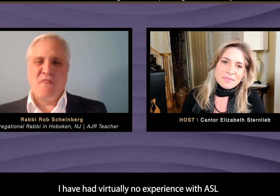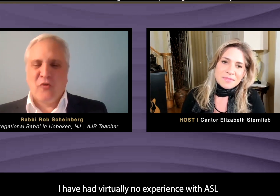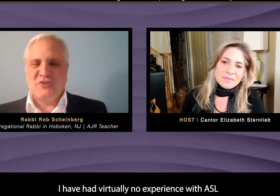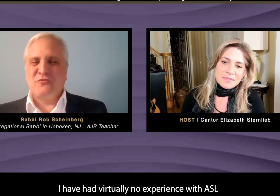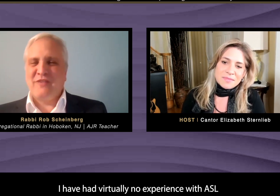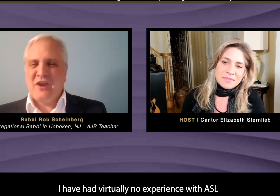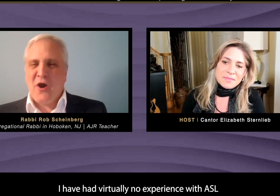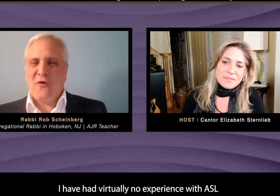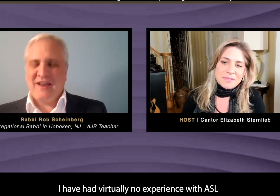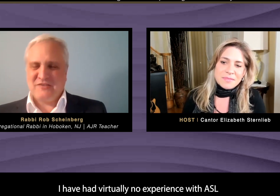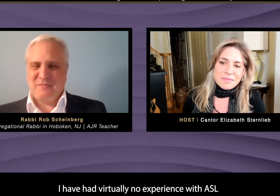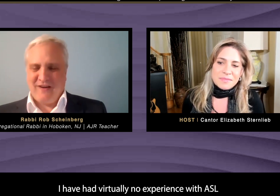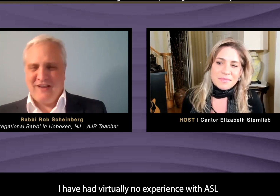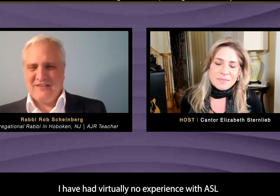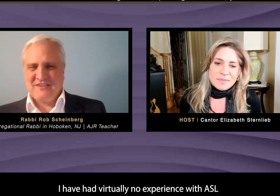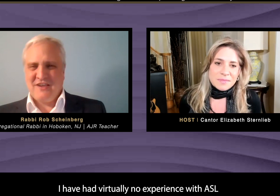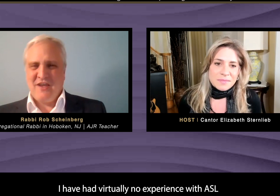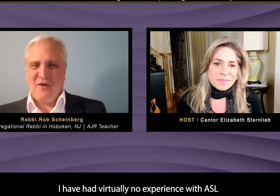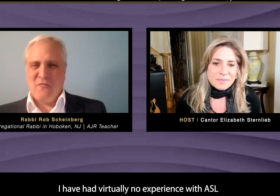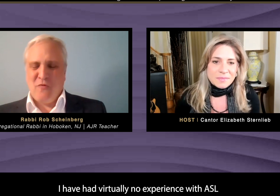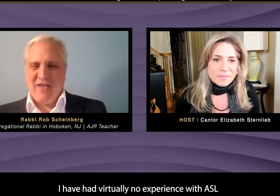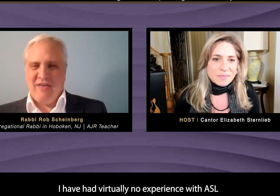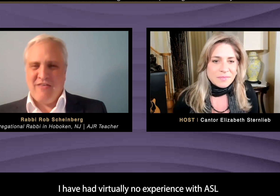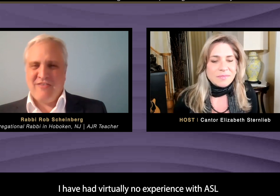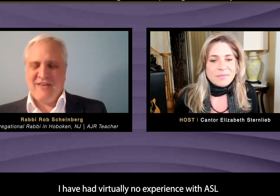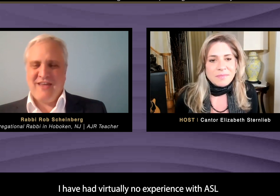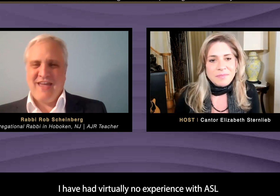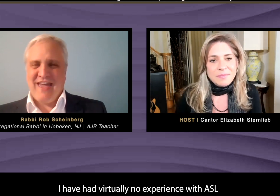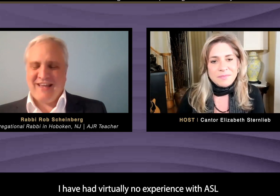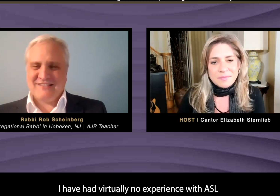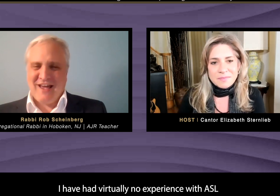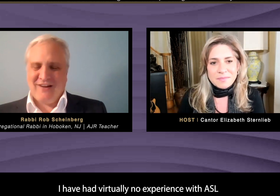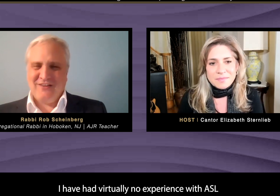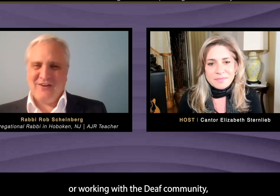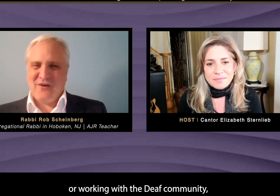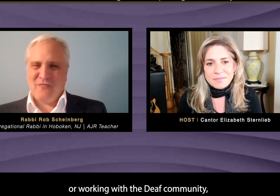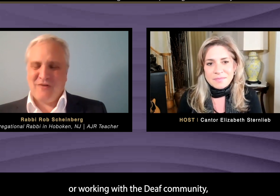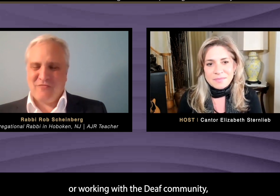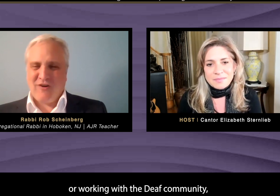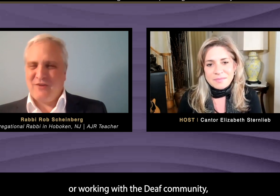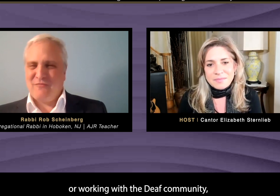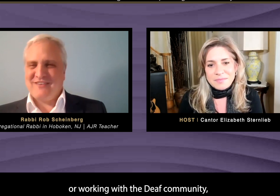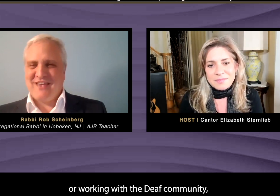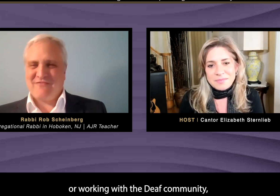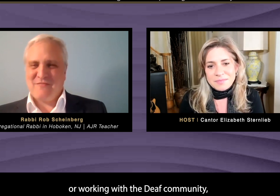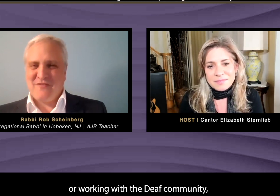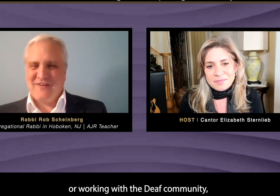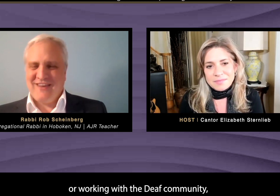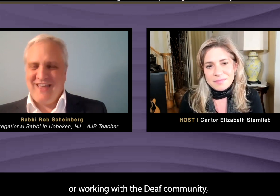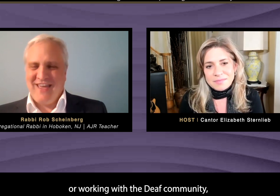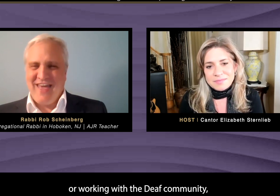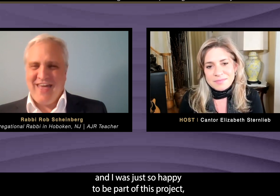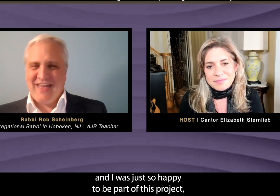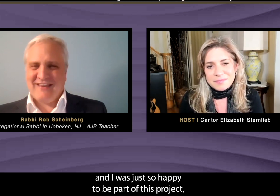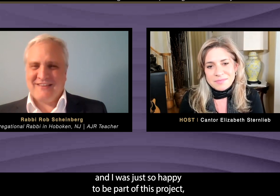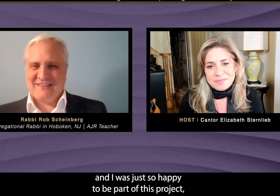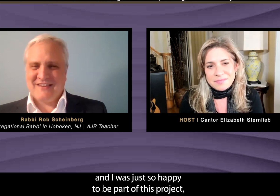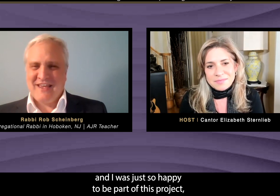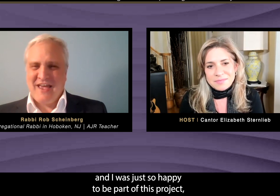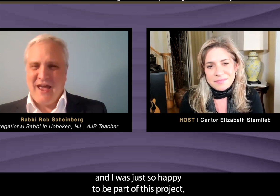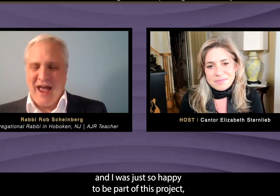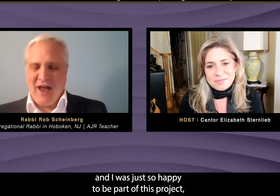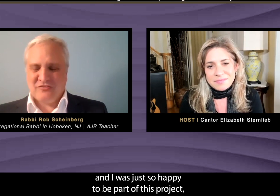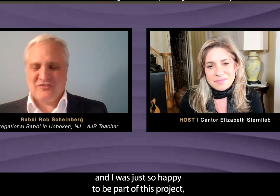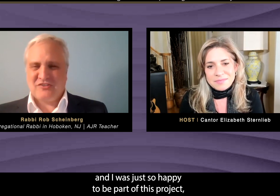had virtually no experience with ASL or with working with the deaf community,